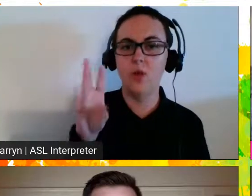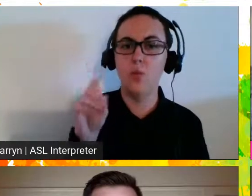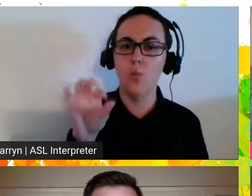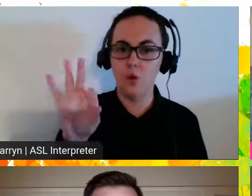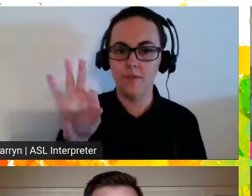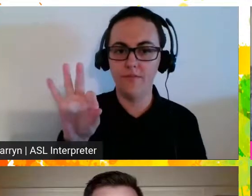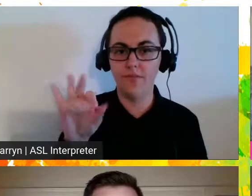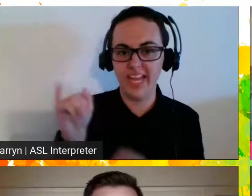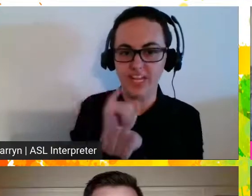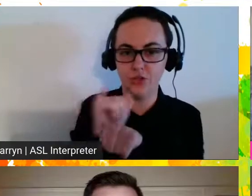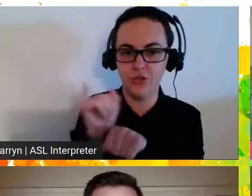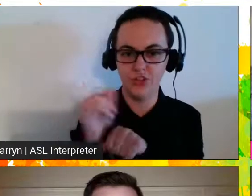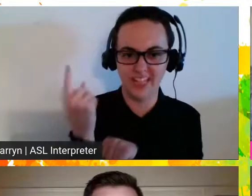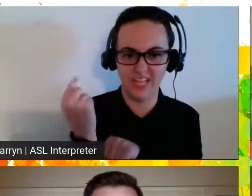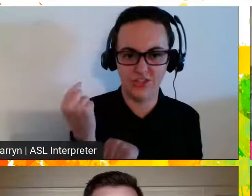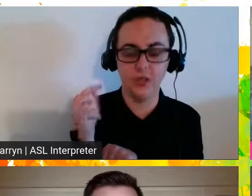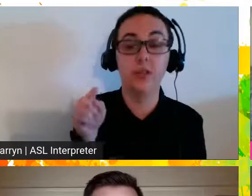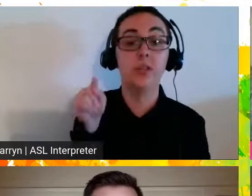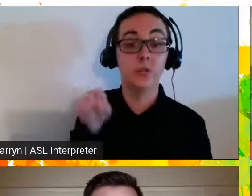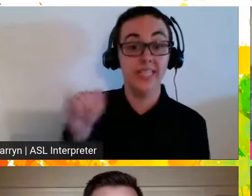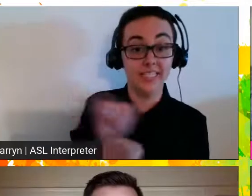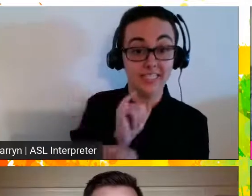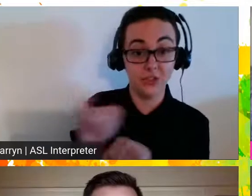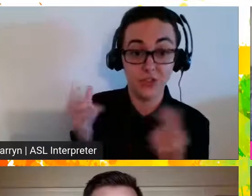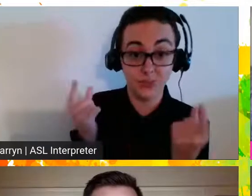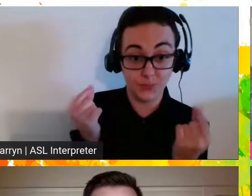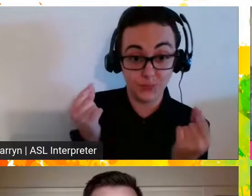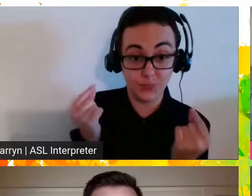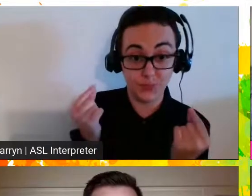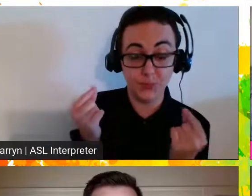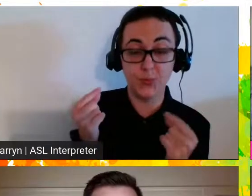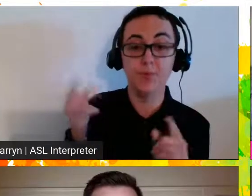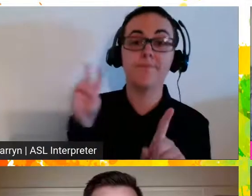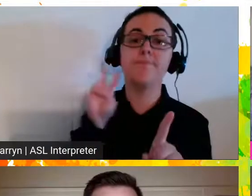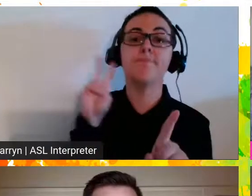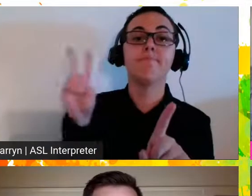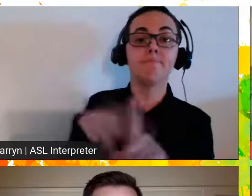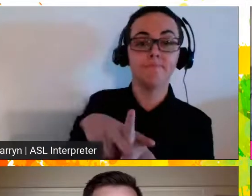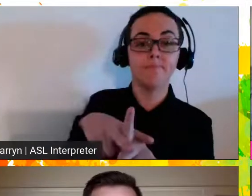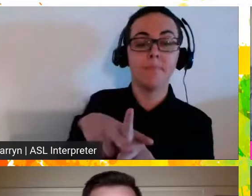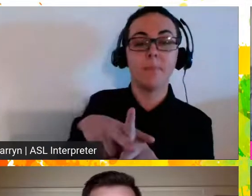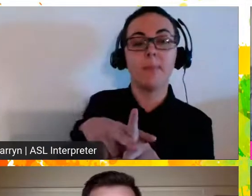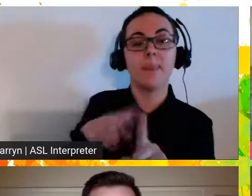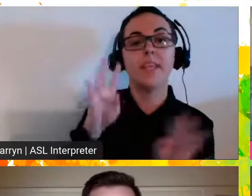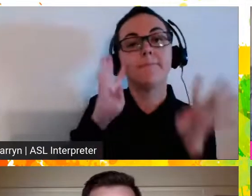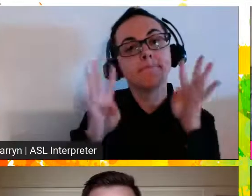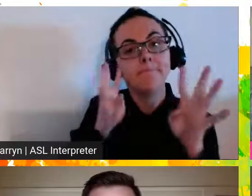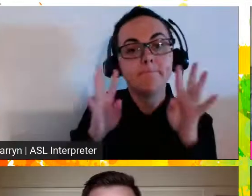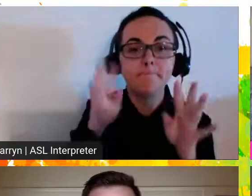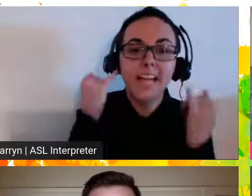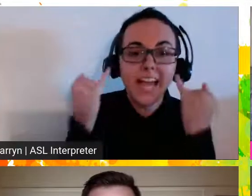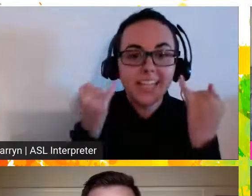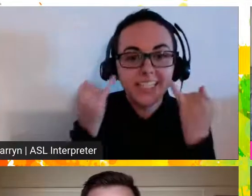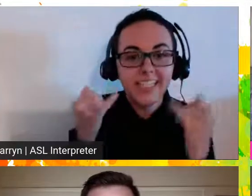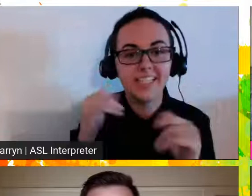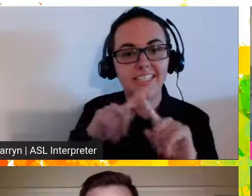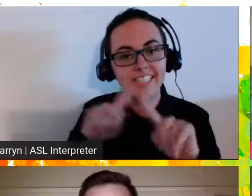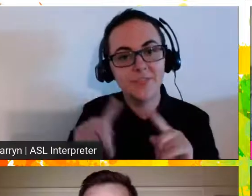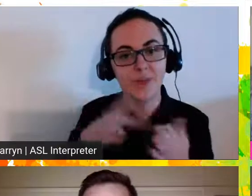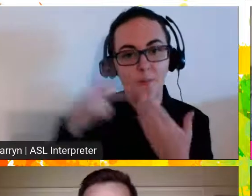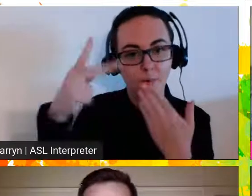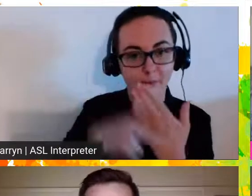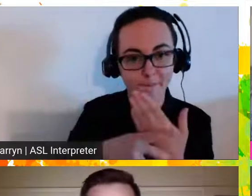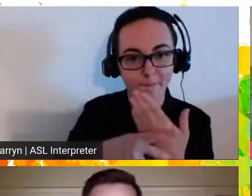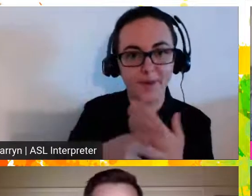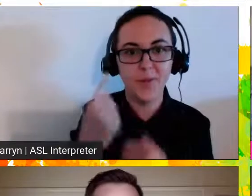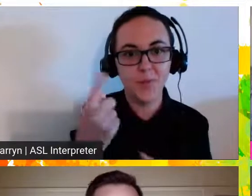internship at the museum, he was tasked with developing ideas for a few programs. And one day he came to me